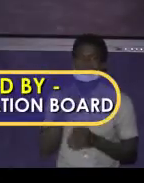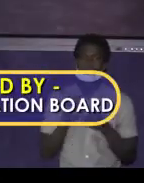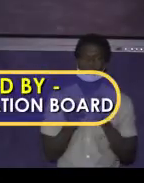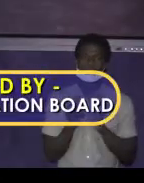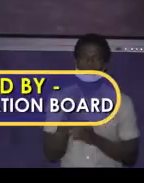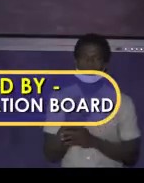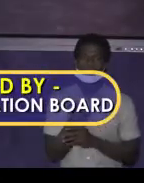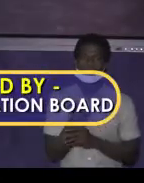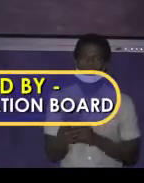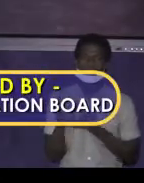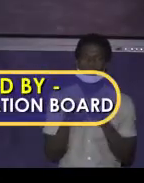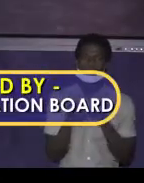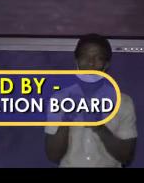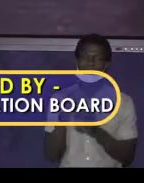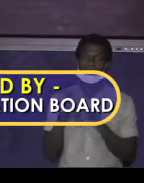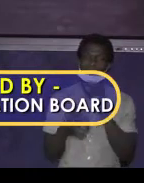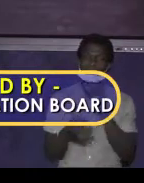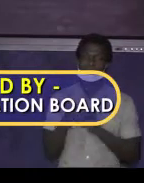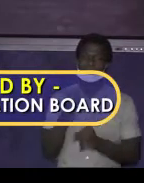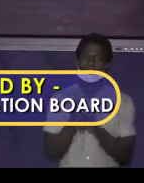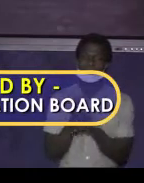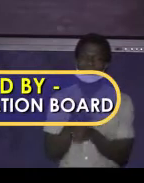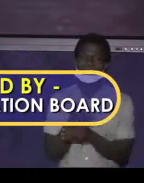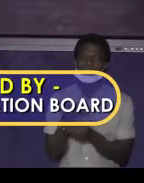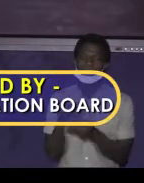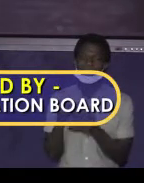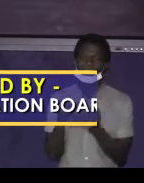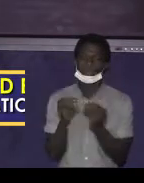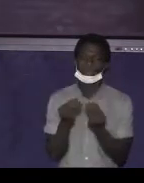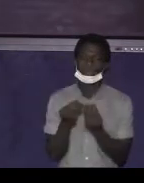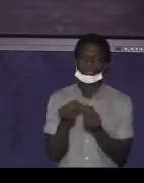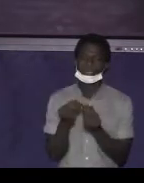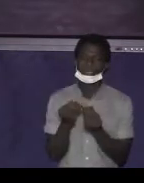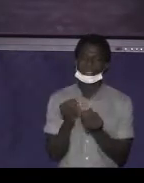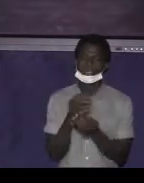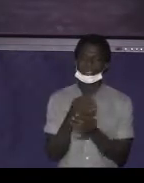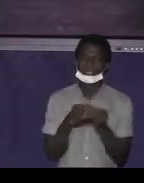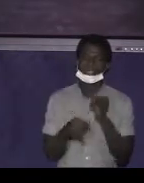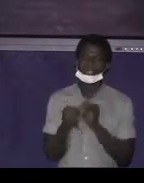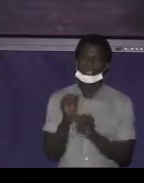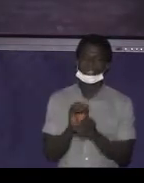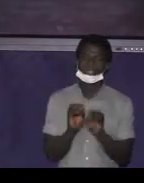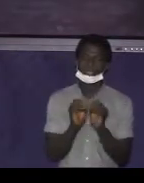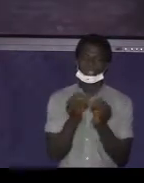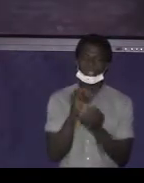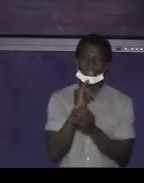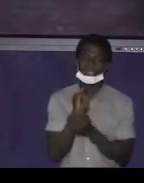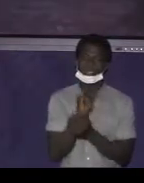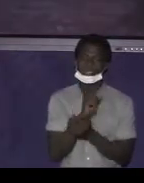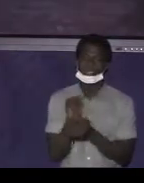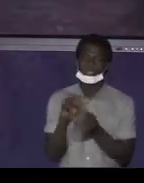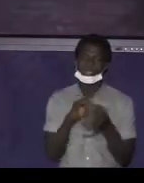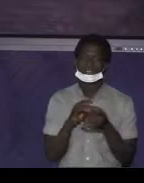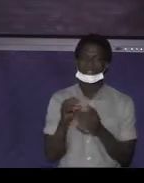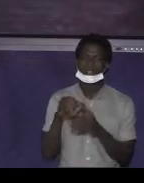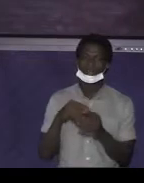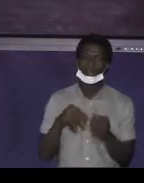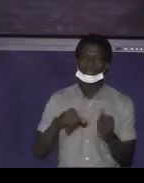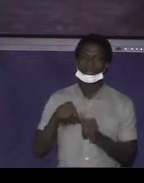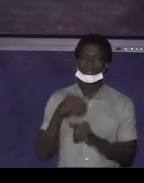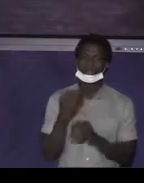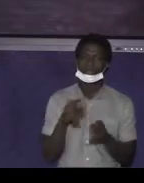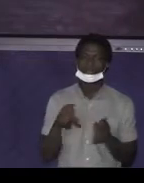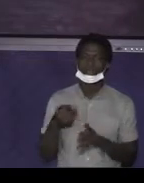number one, define international organizations. An international organization is a union or association